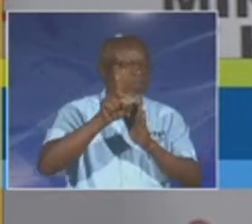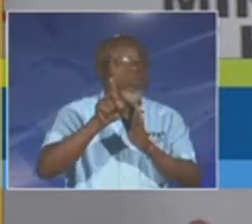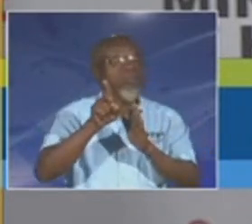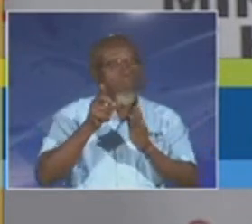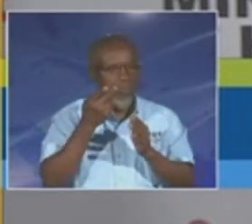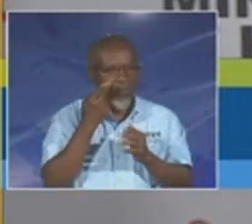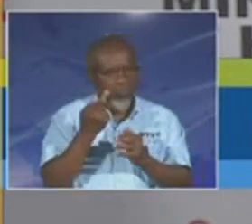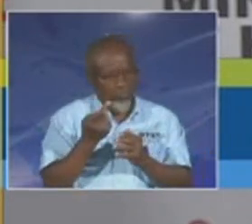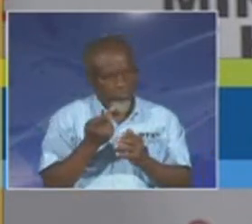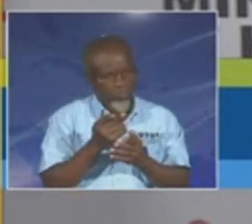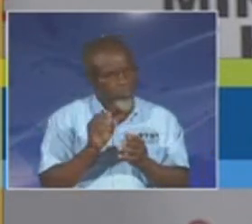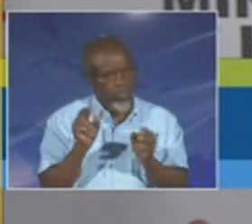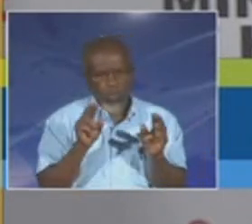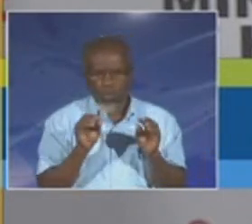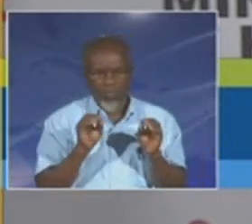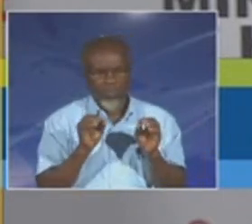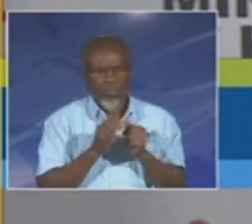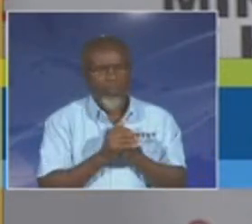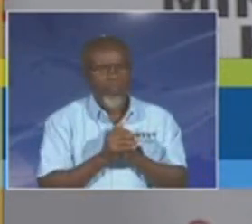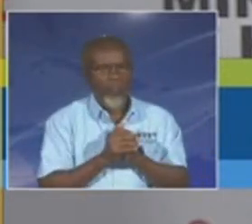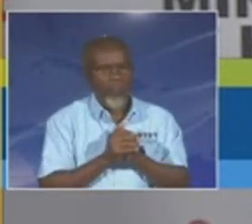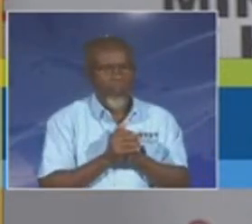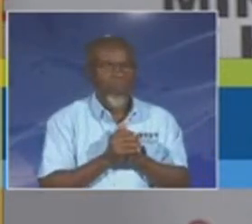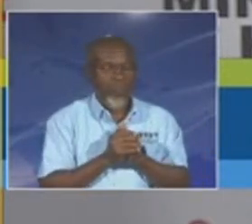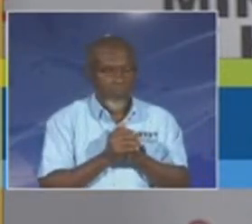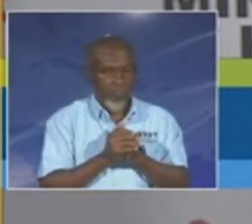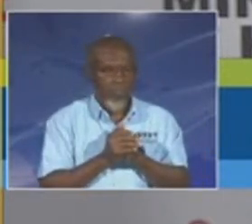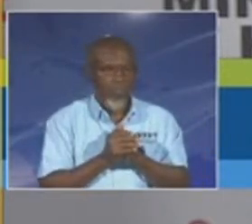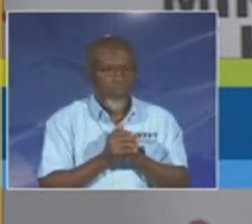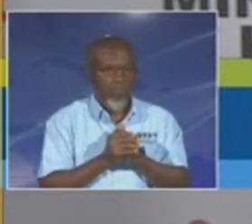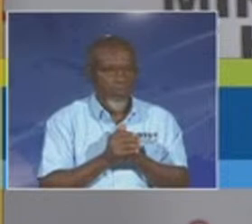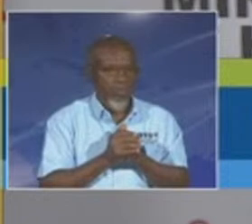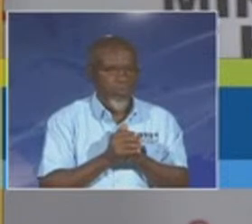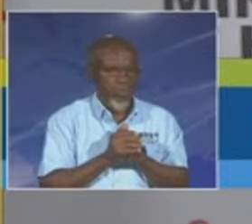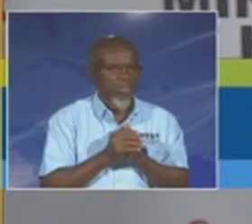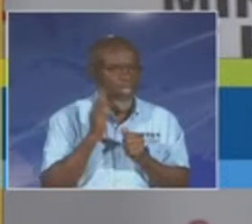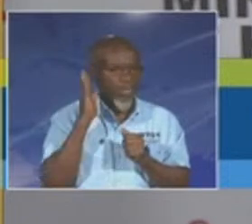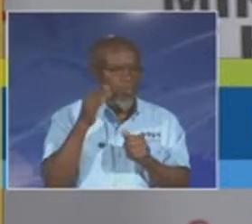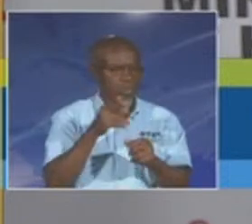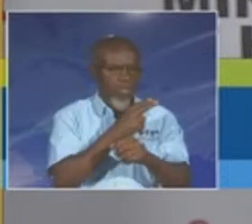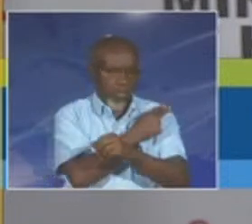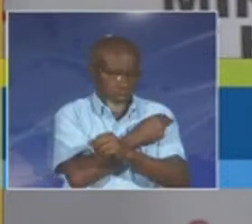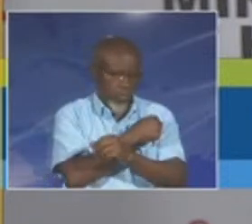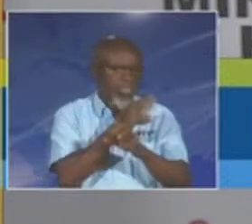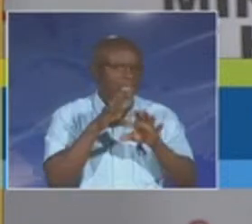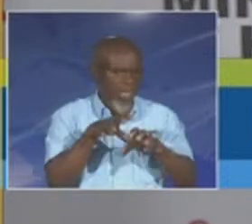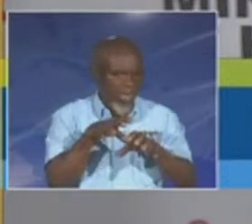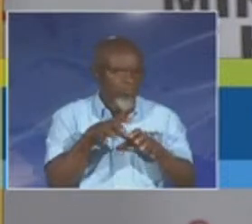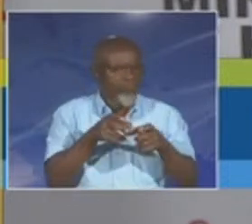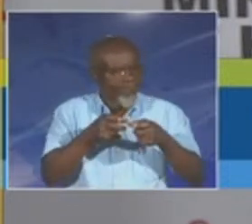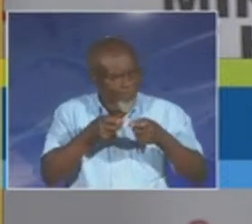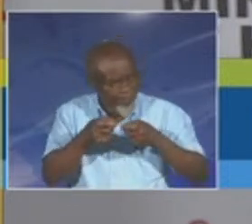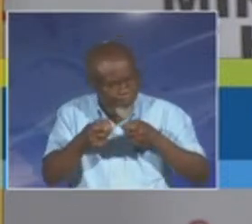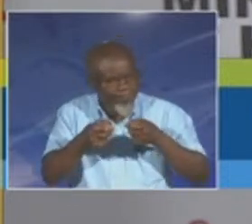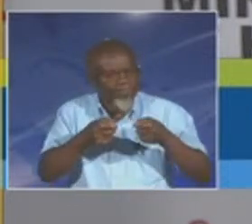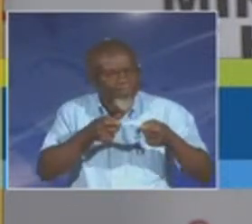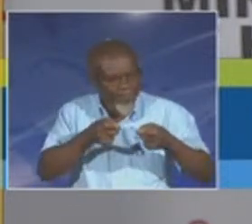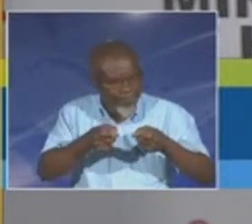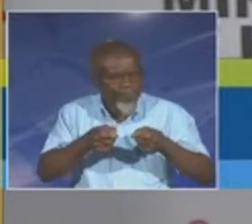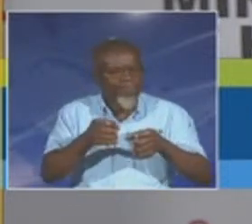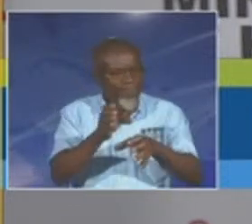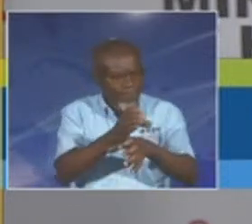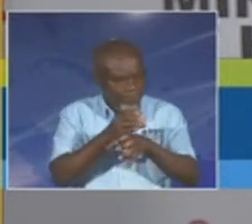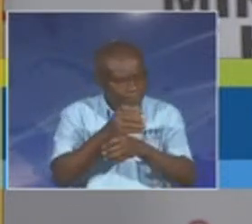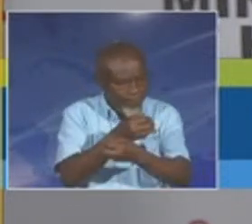the capacity of the healthcare system to cope with a surge, right? So with endemic diseases that I would have presented, for